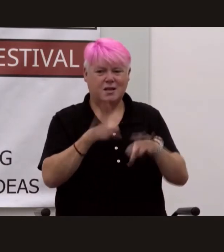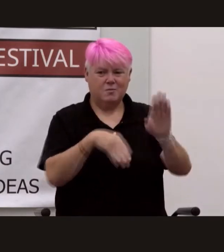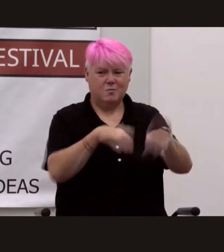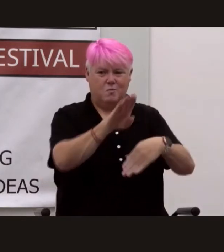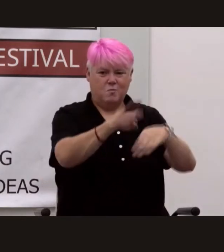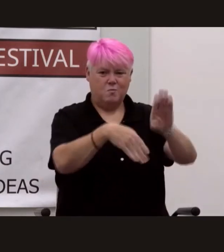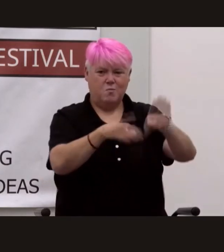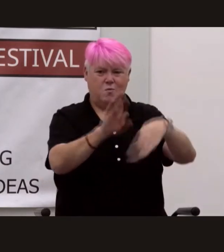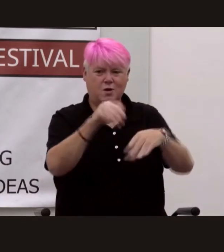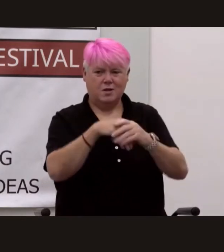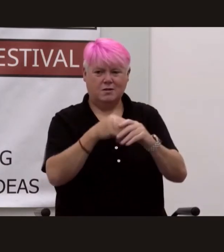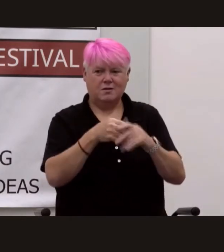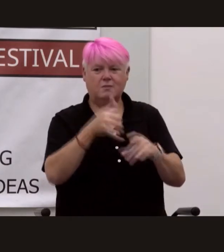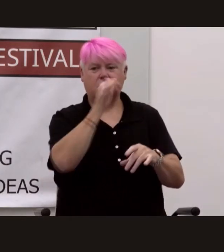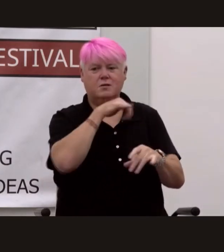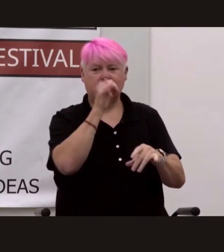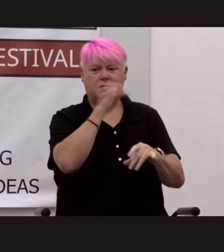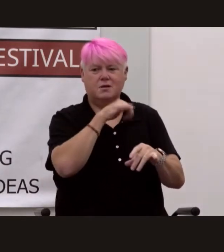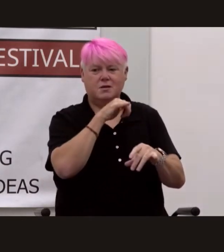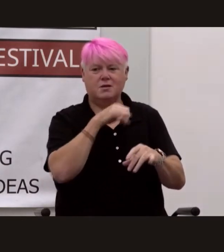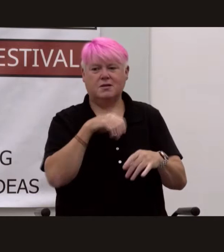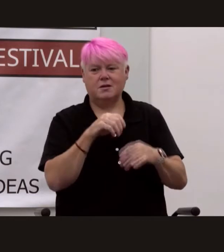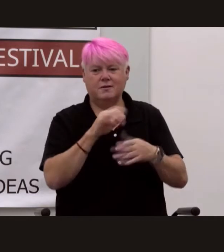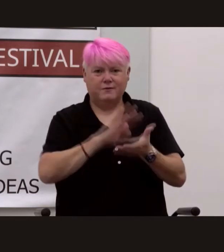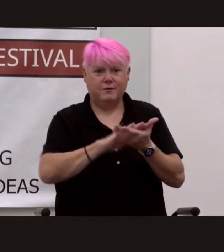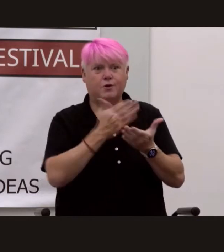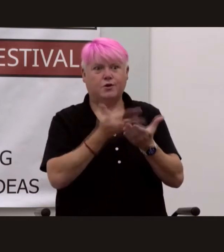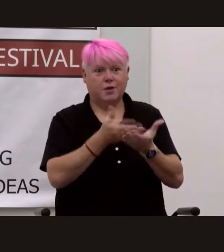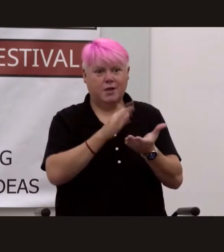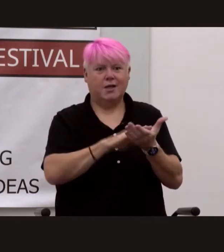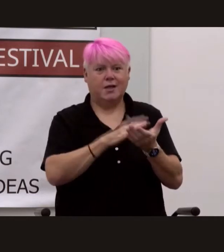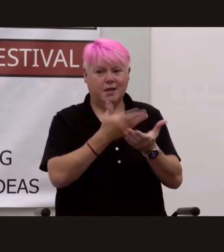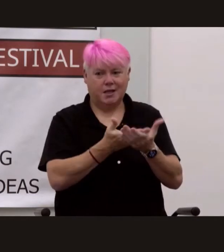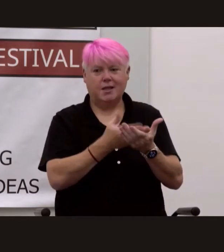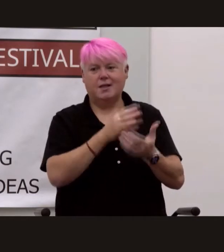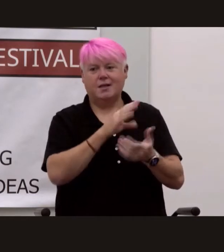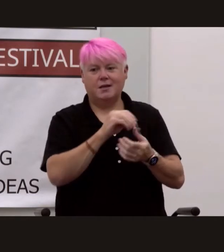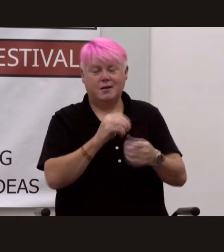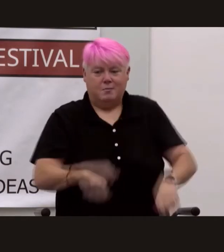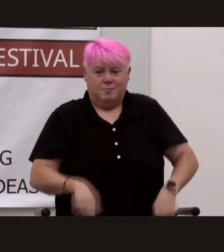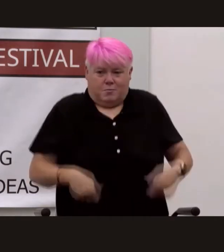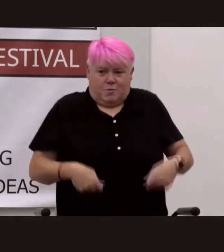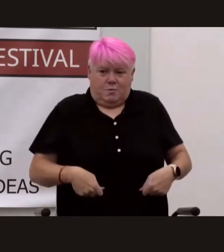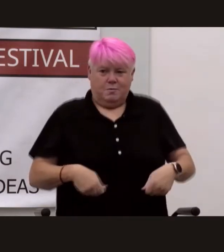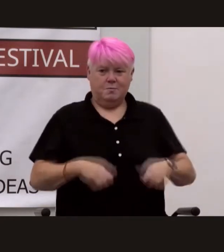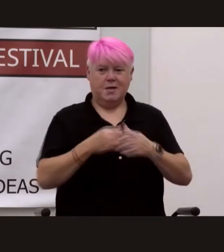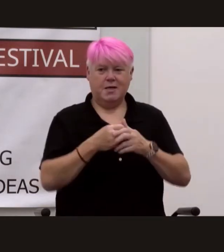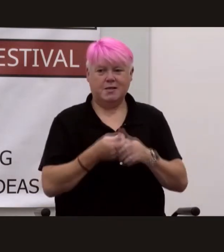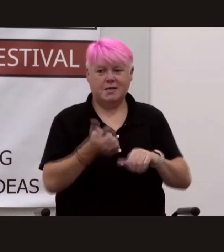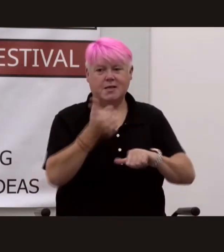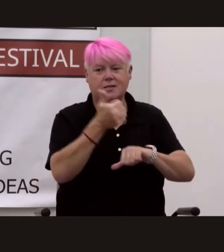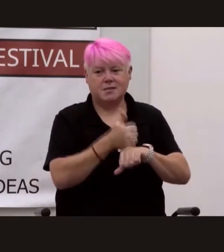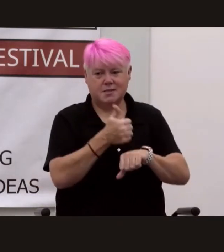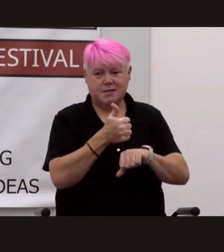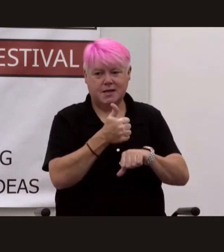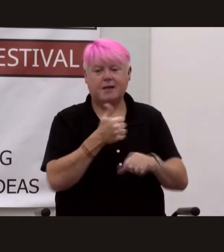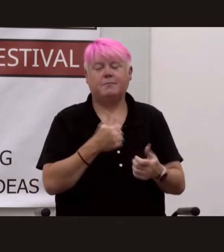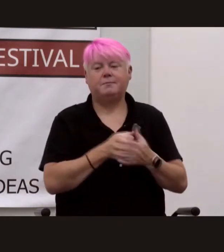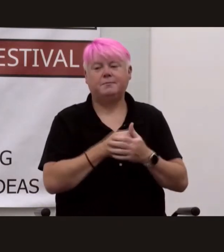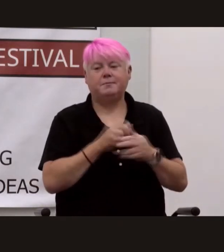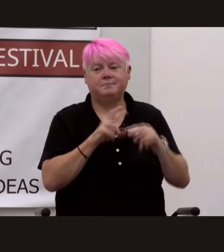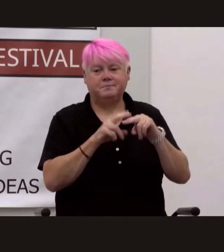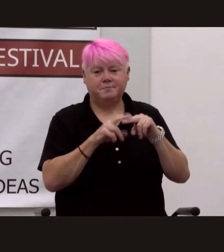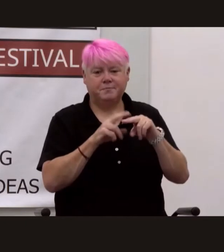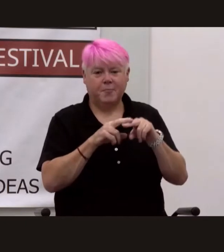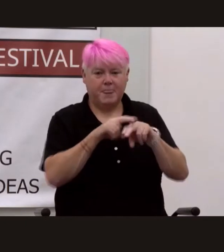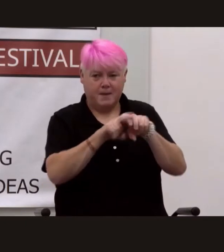already drunk on the damp fragrance of cooking, hitched up his pants, and settled daintily on the banquette seat.